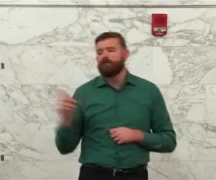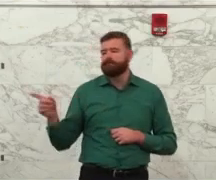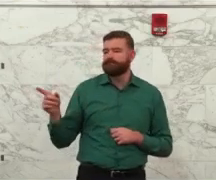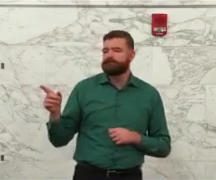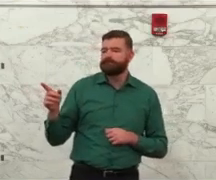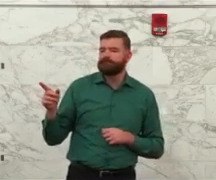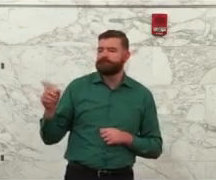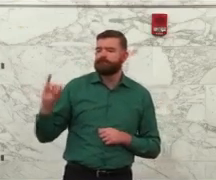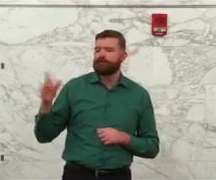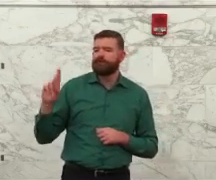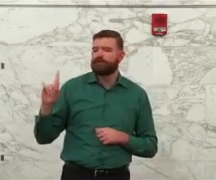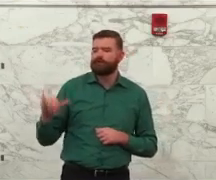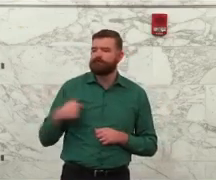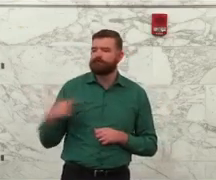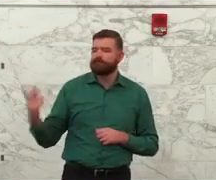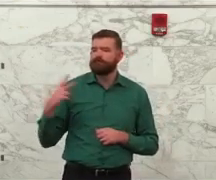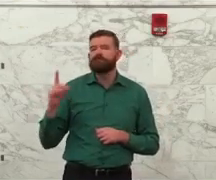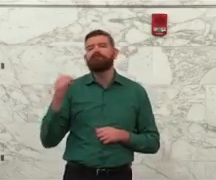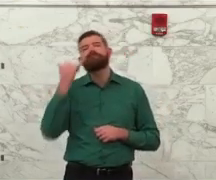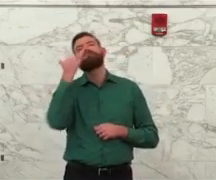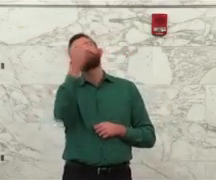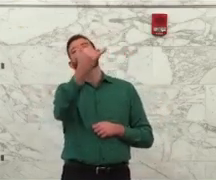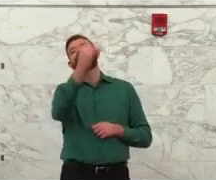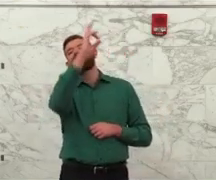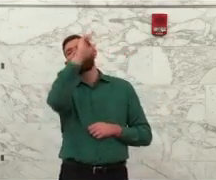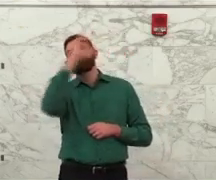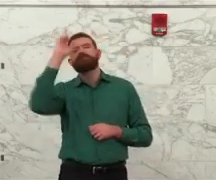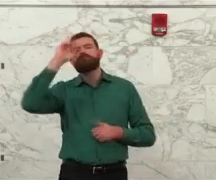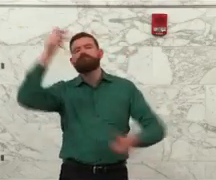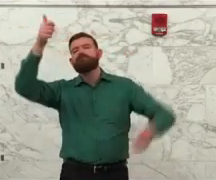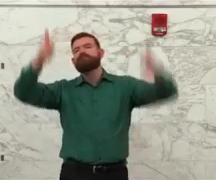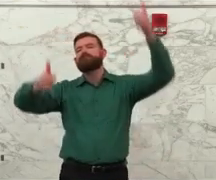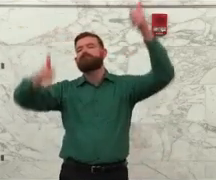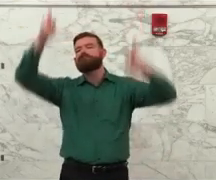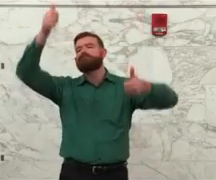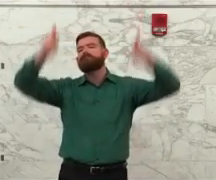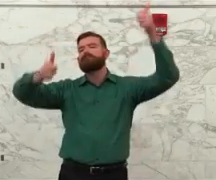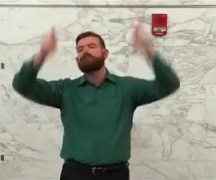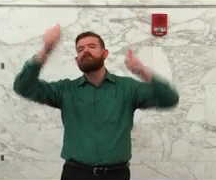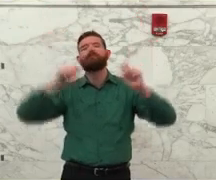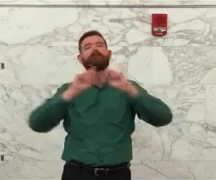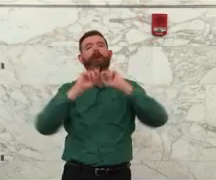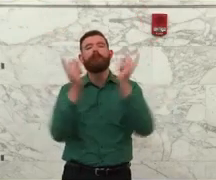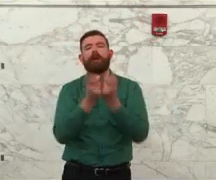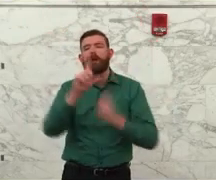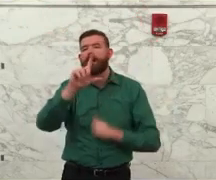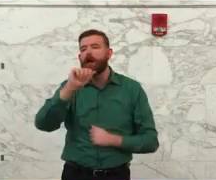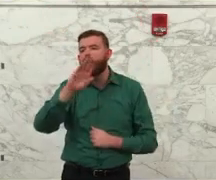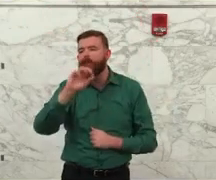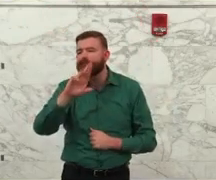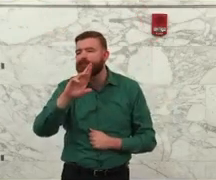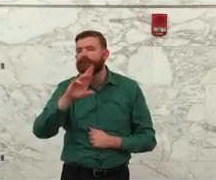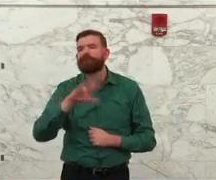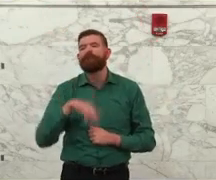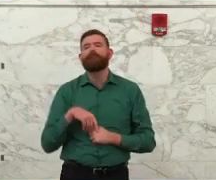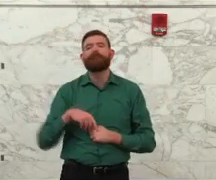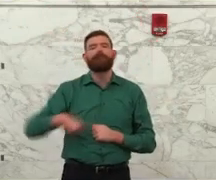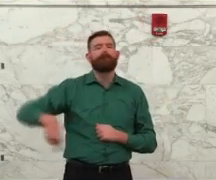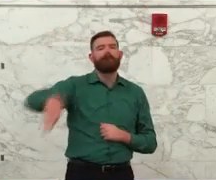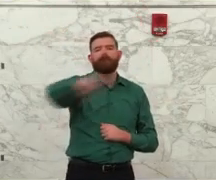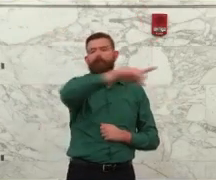CEOs, workforce representatives. There's a follow-up call apparently early week at a working group level. Harmonizing, if